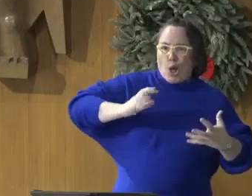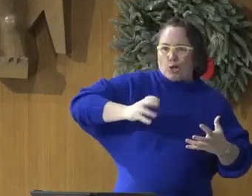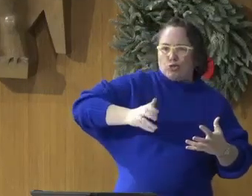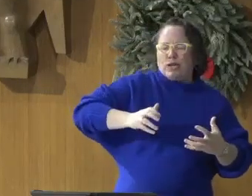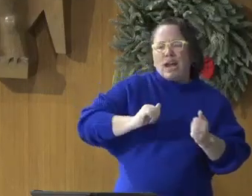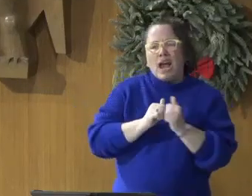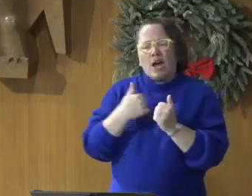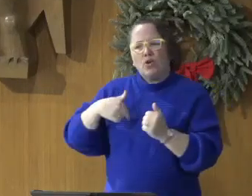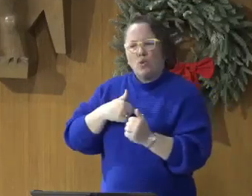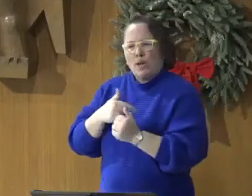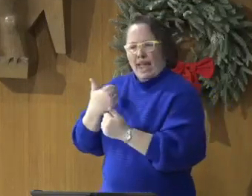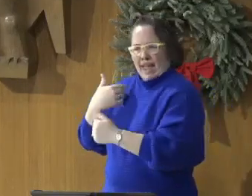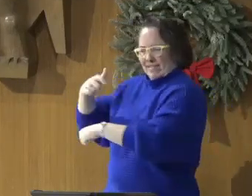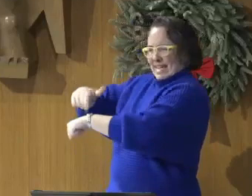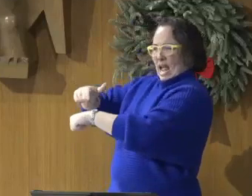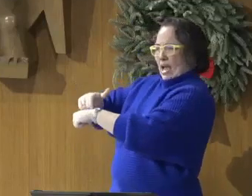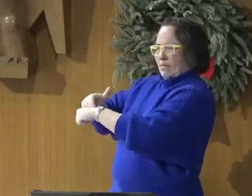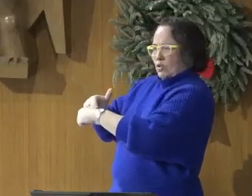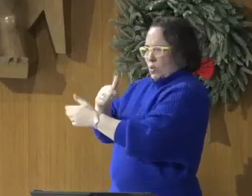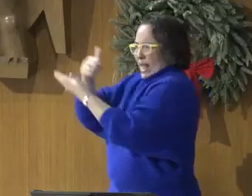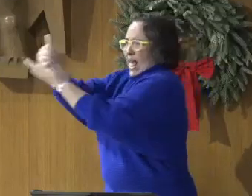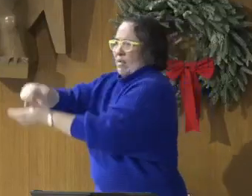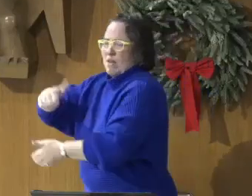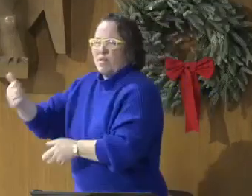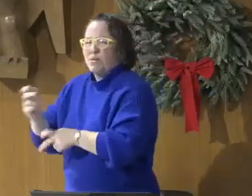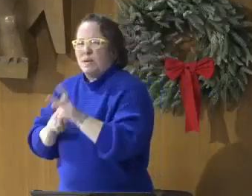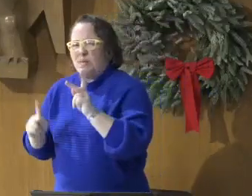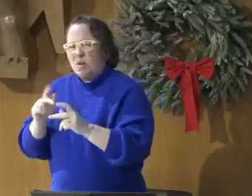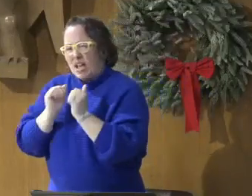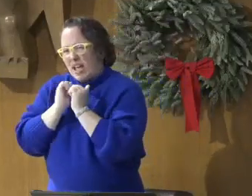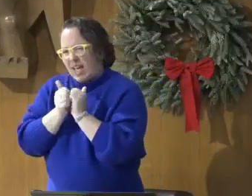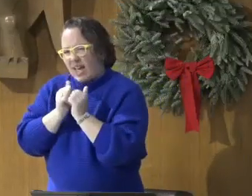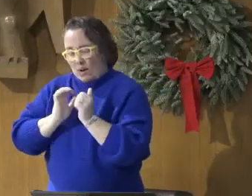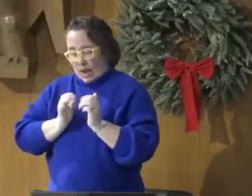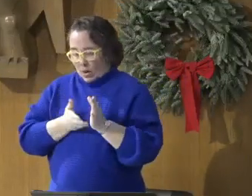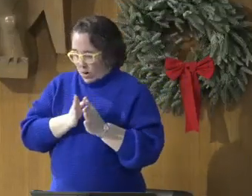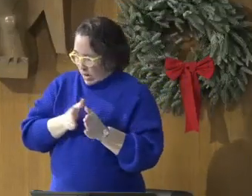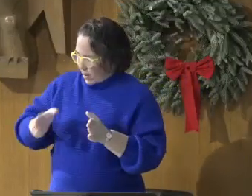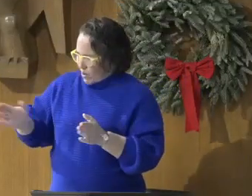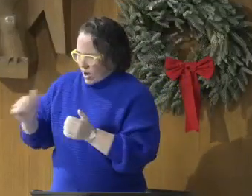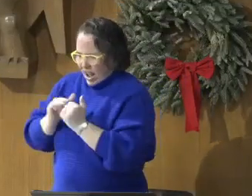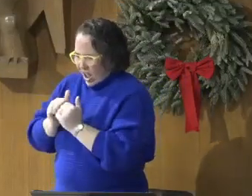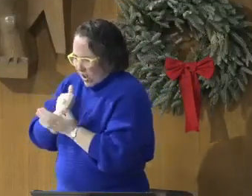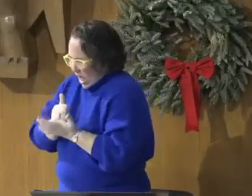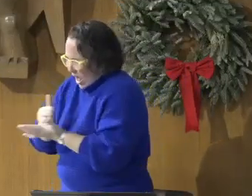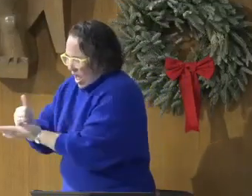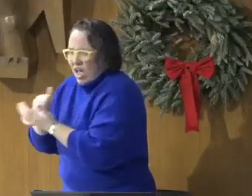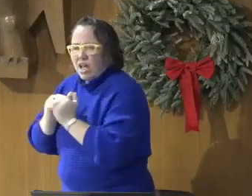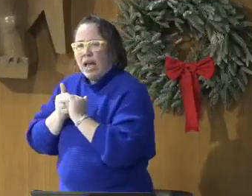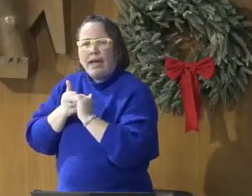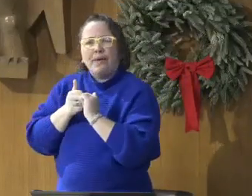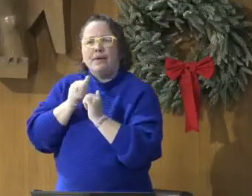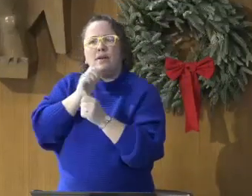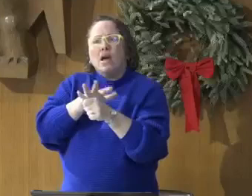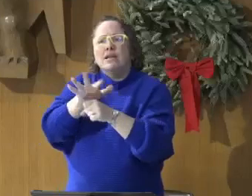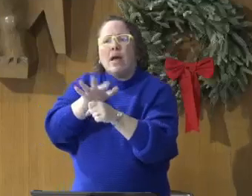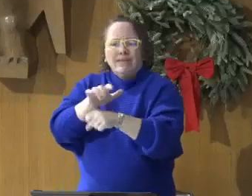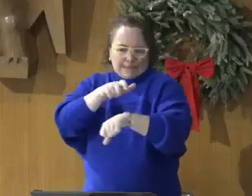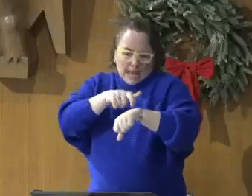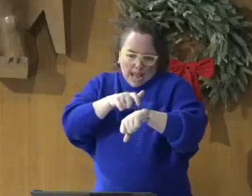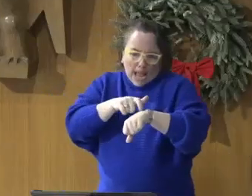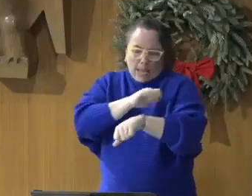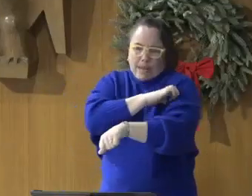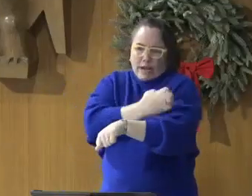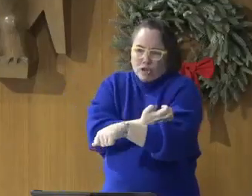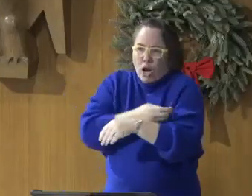for our friends' and neighbors' needs? There simply isn't enough time or energy to go